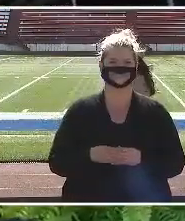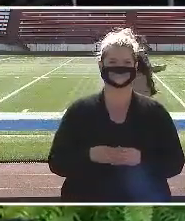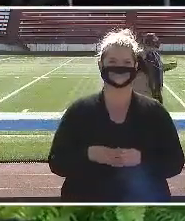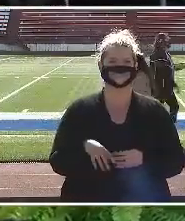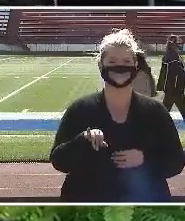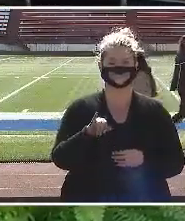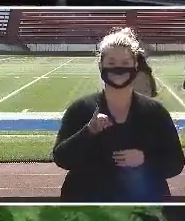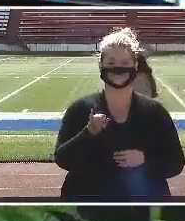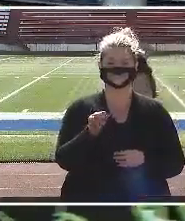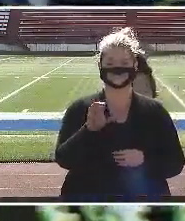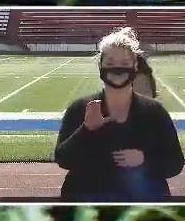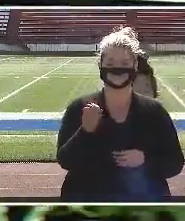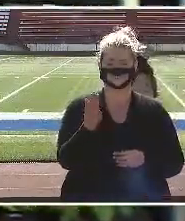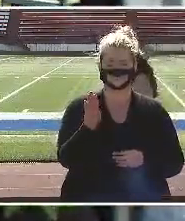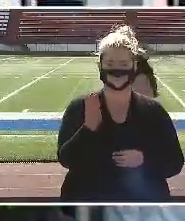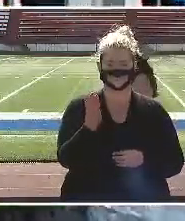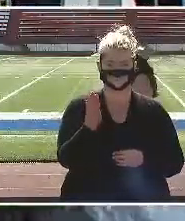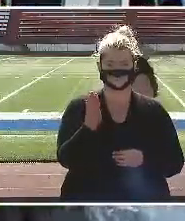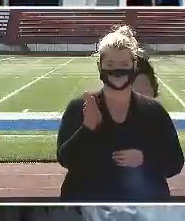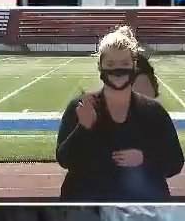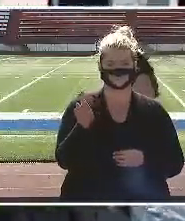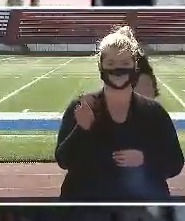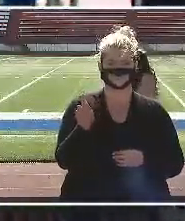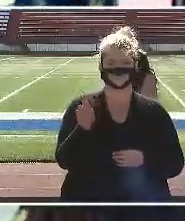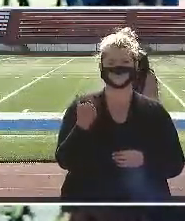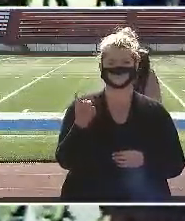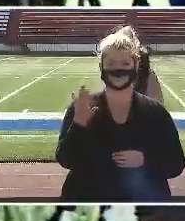Jacob Rice.